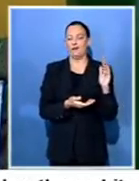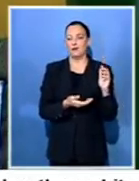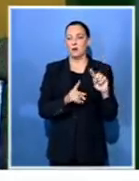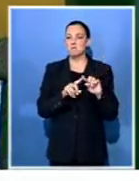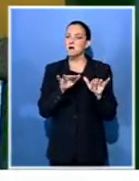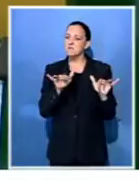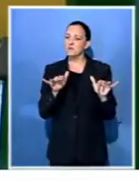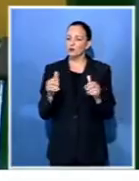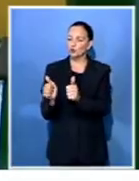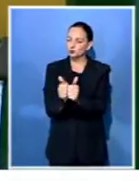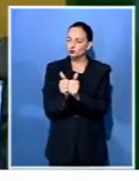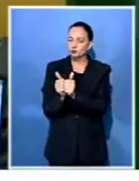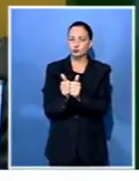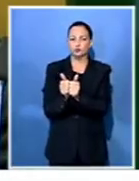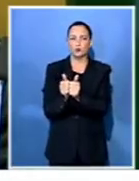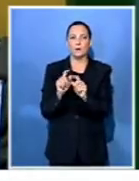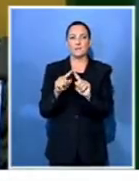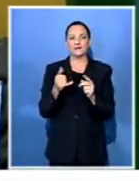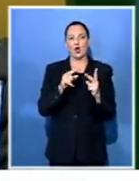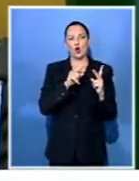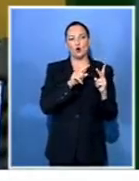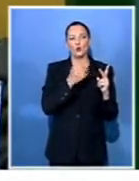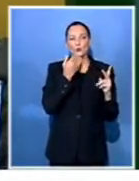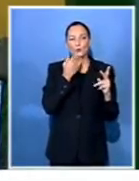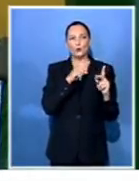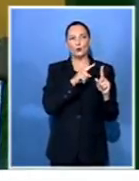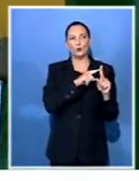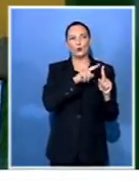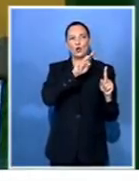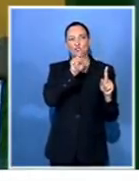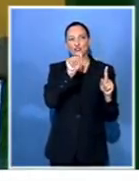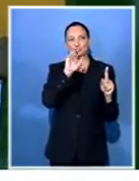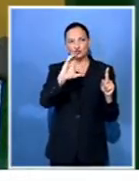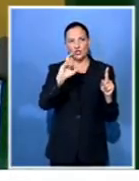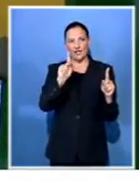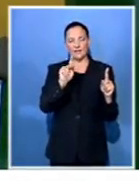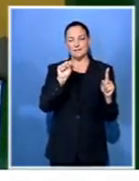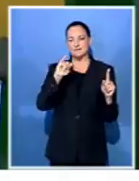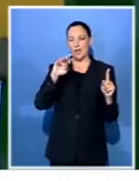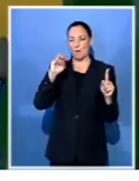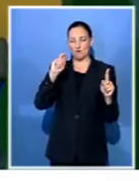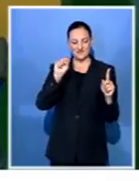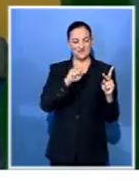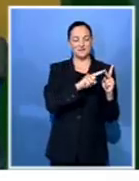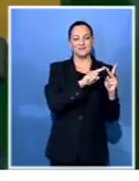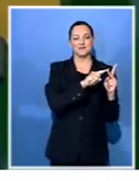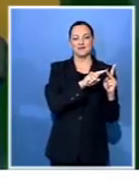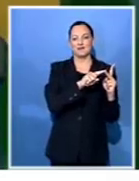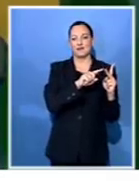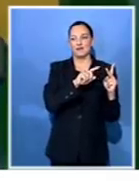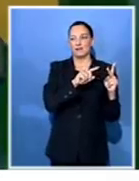Alongside people of the caliber of Jack Simons, Kara Asmal, Bridget Mabanda, and Arthur